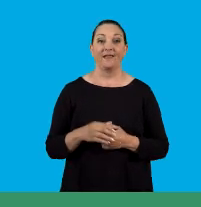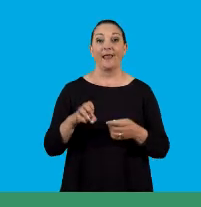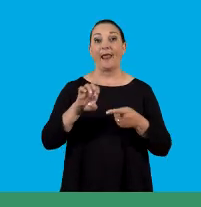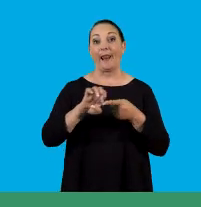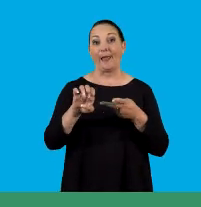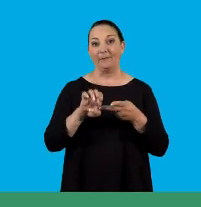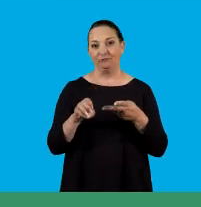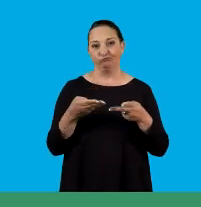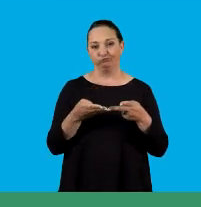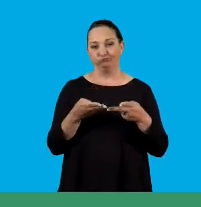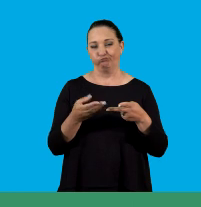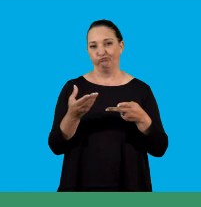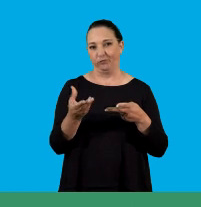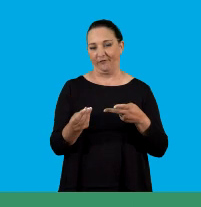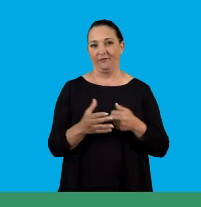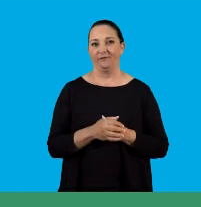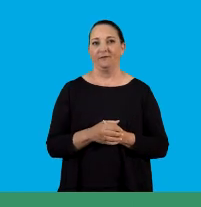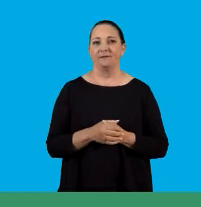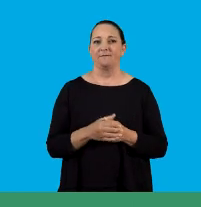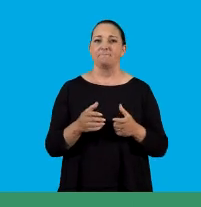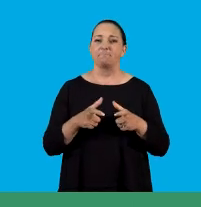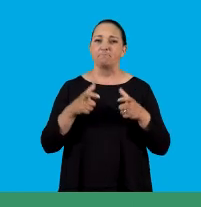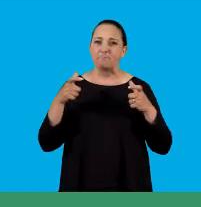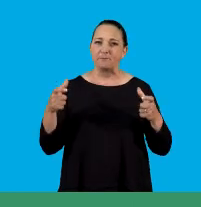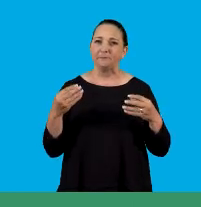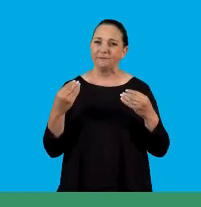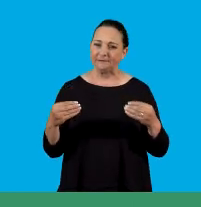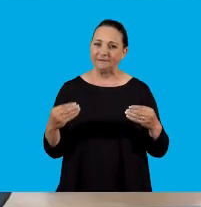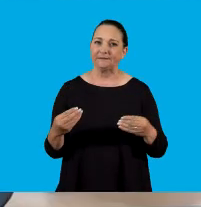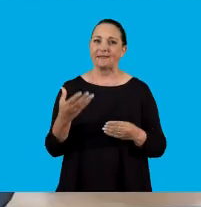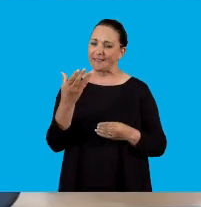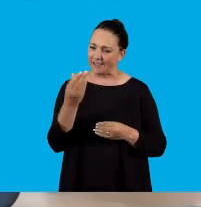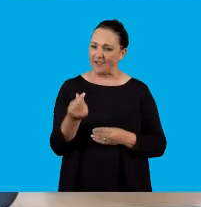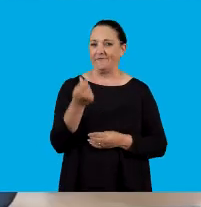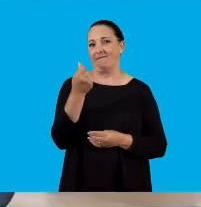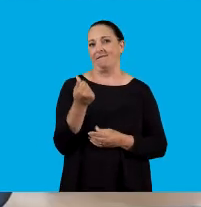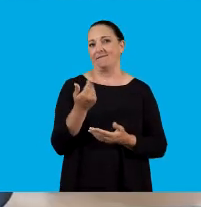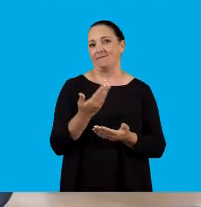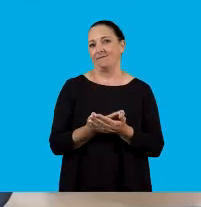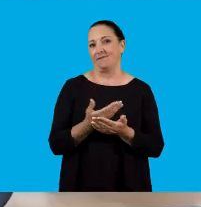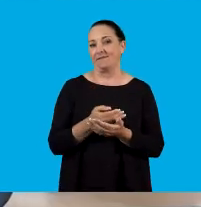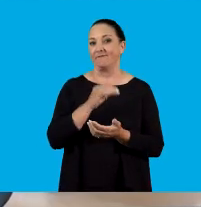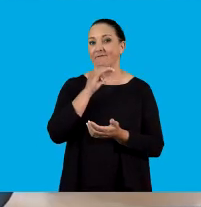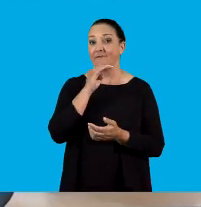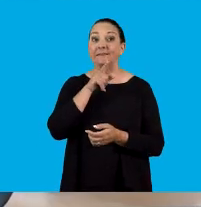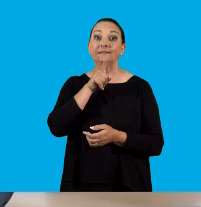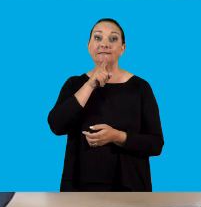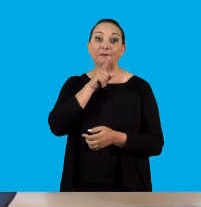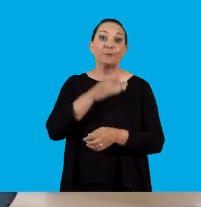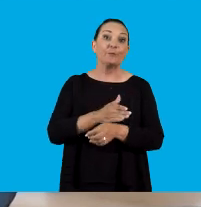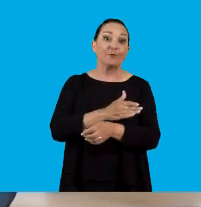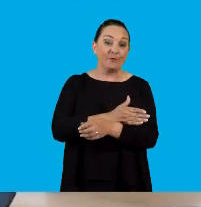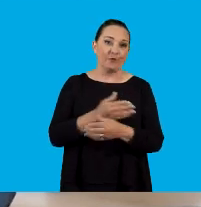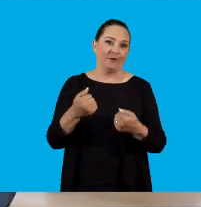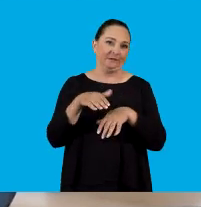That is the element, because this element talks about the idea that large businesses have the financial resource to test everything before they